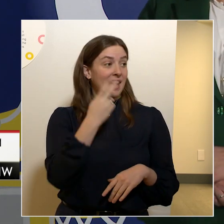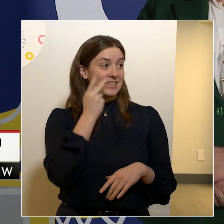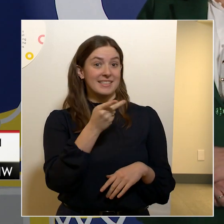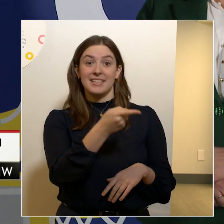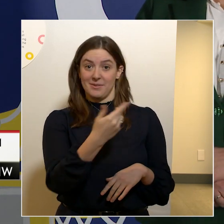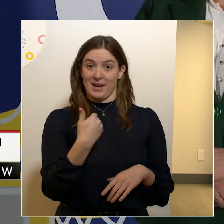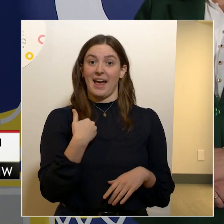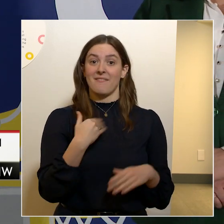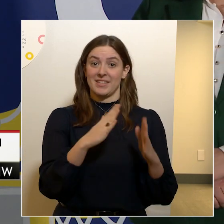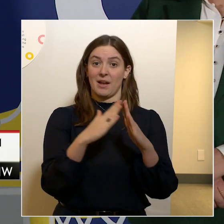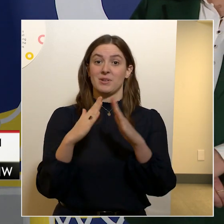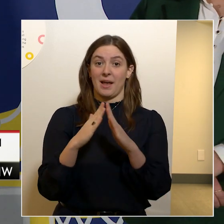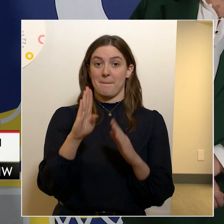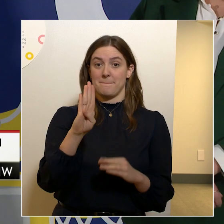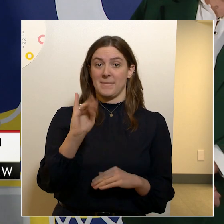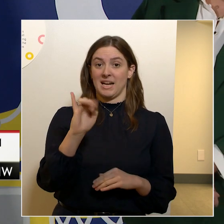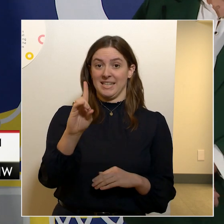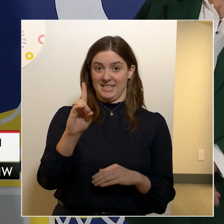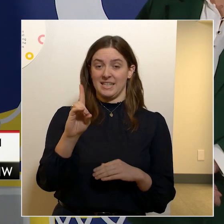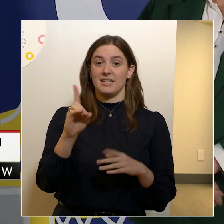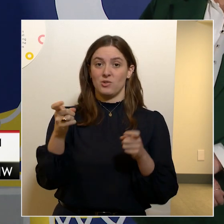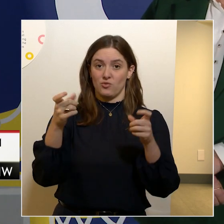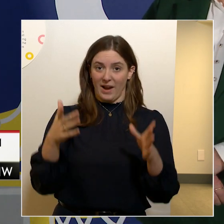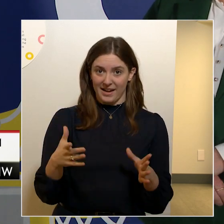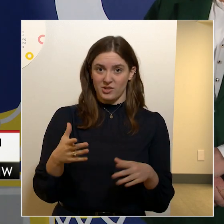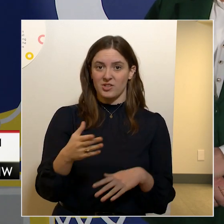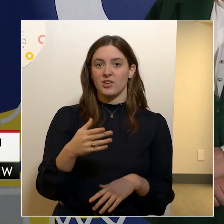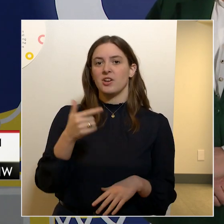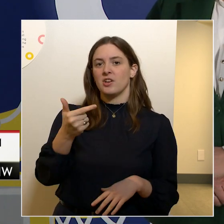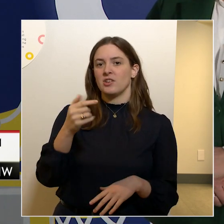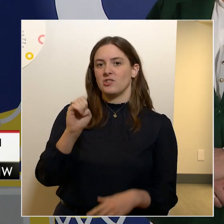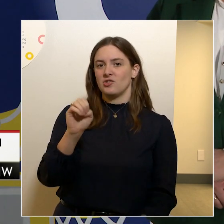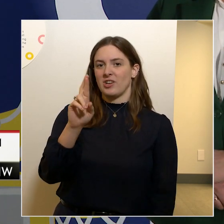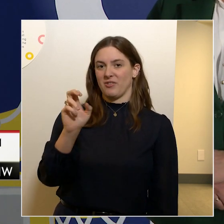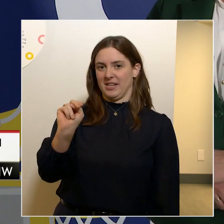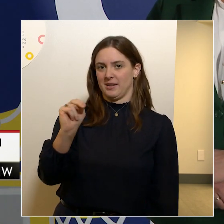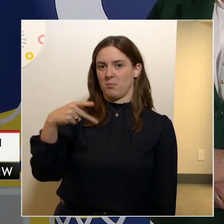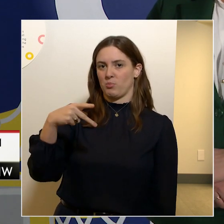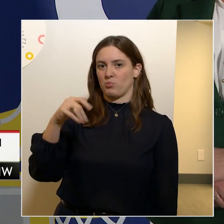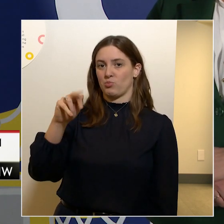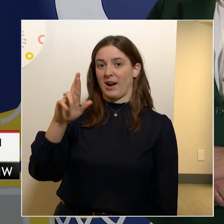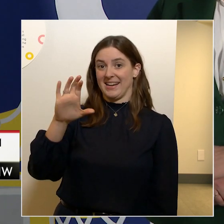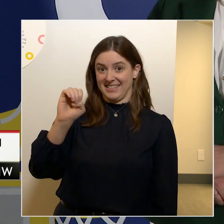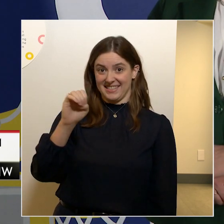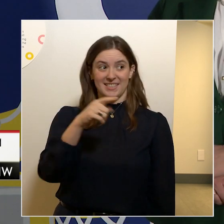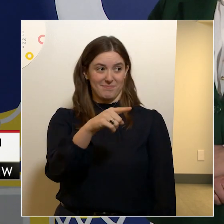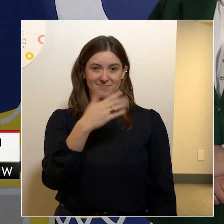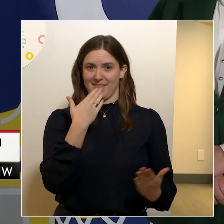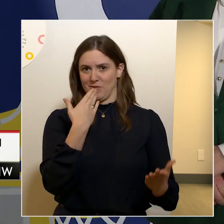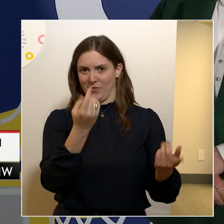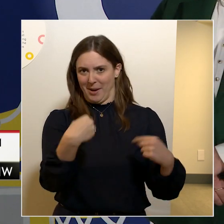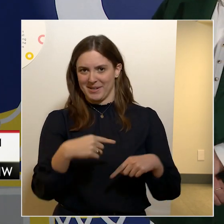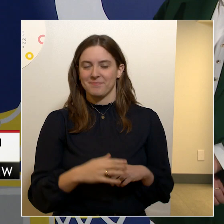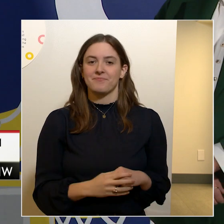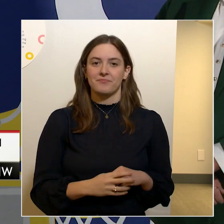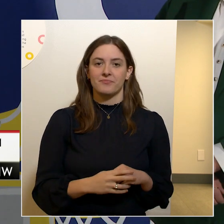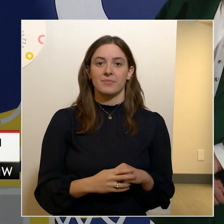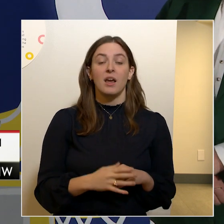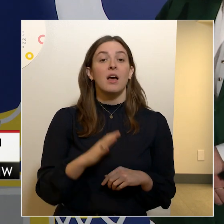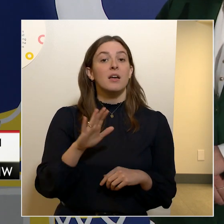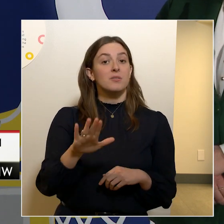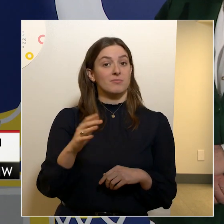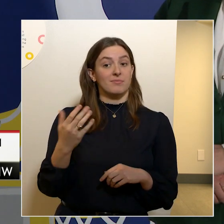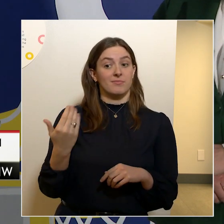Downtown Bids Director as well, Jaron Price. And just to give you some flavor, I was here with my daughter over